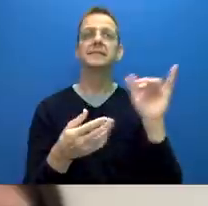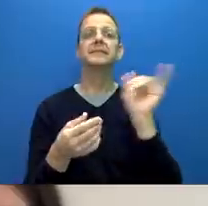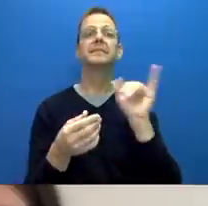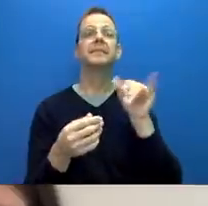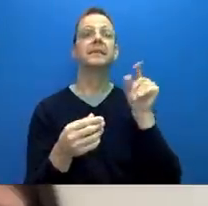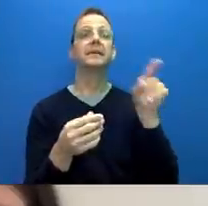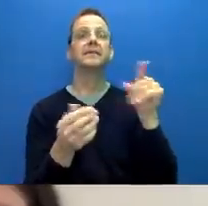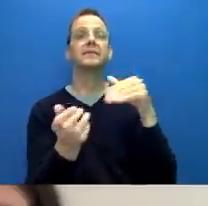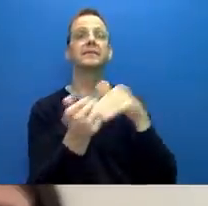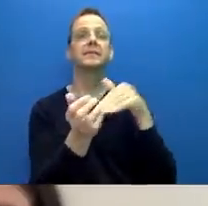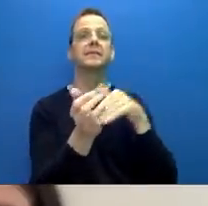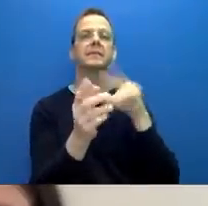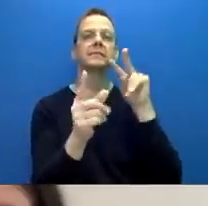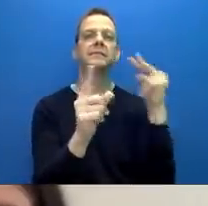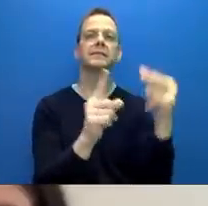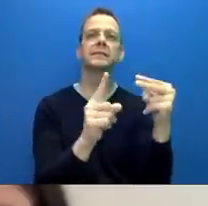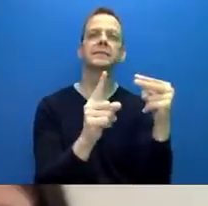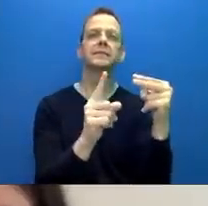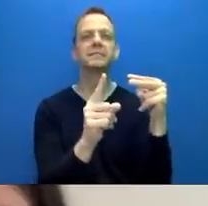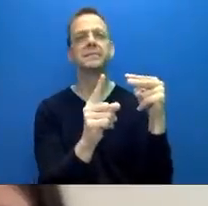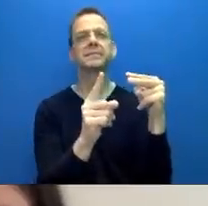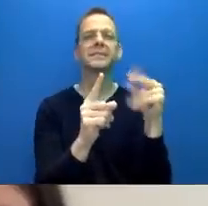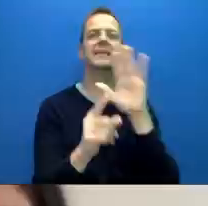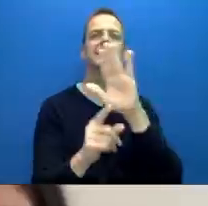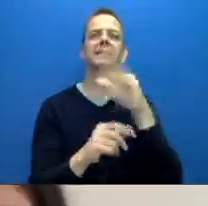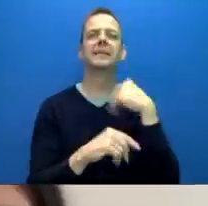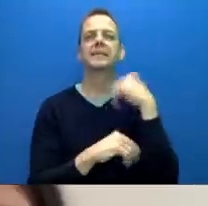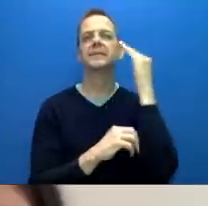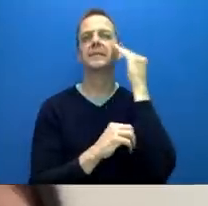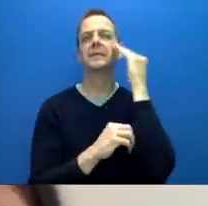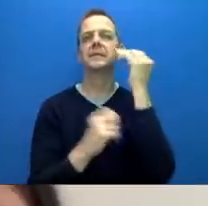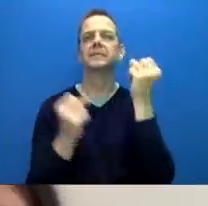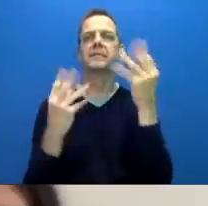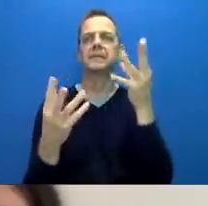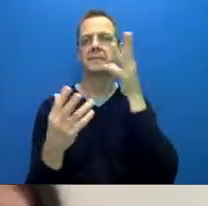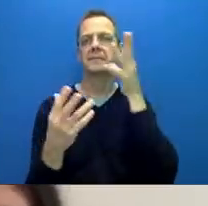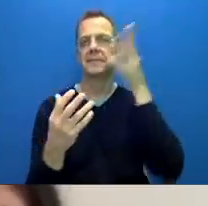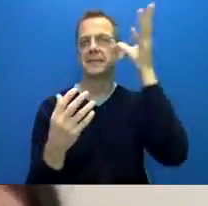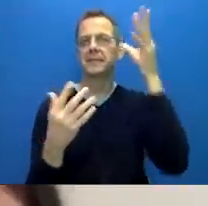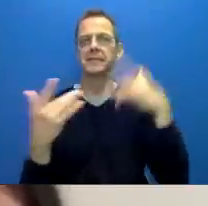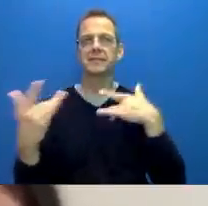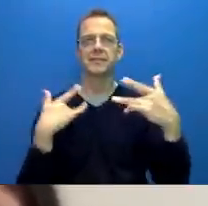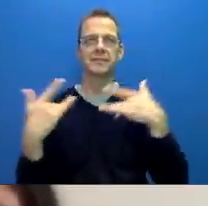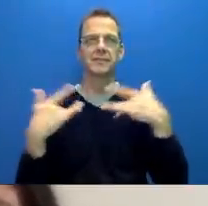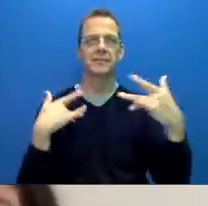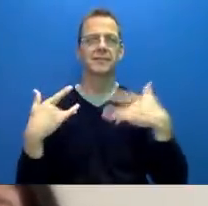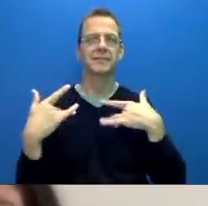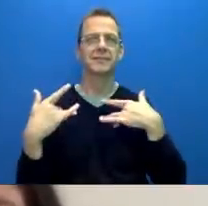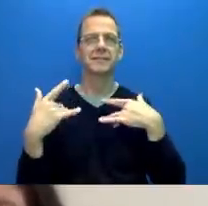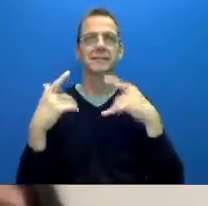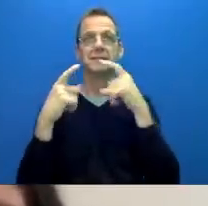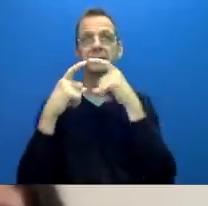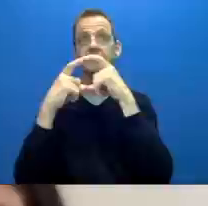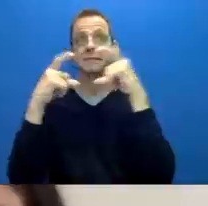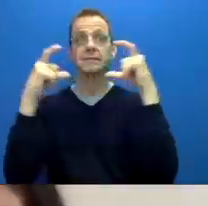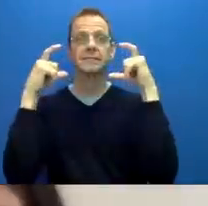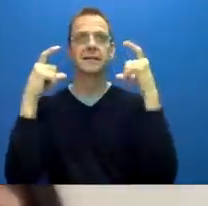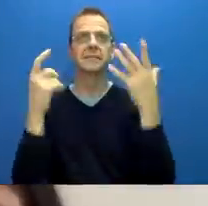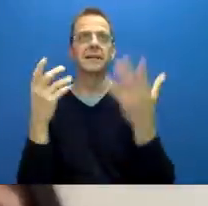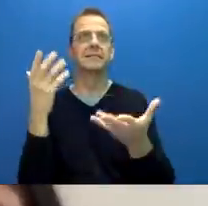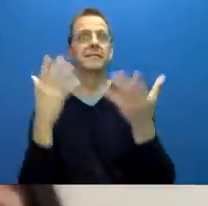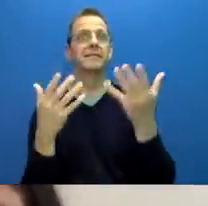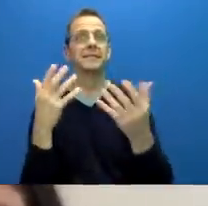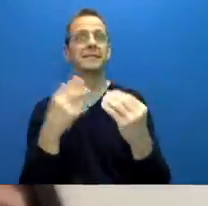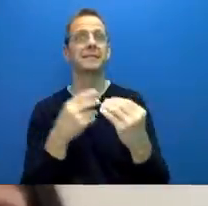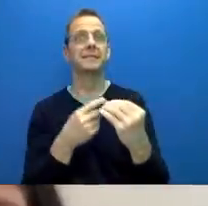lot of parents have heard a concern about masking affecting childhood development. And the American Academy